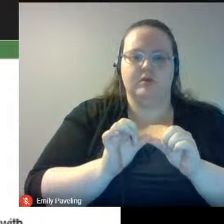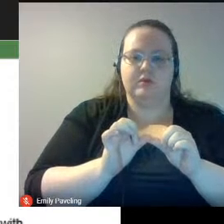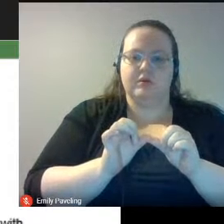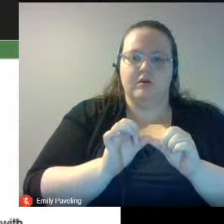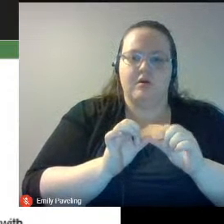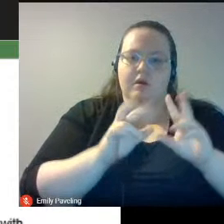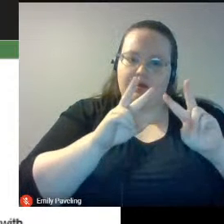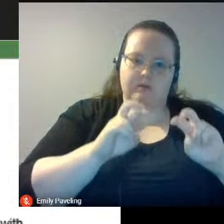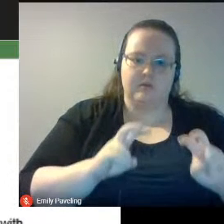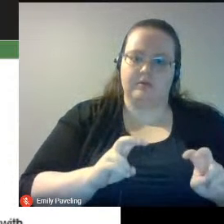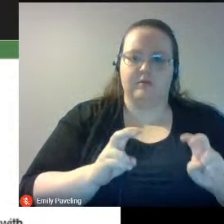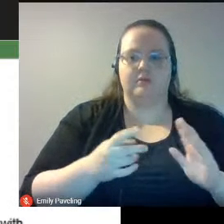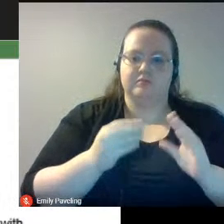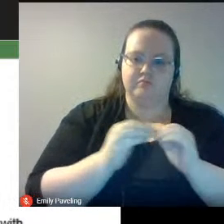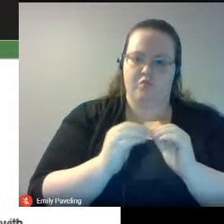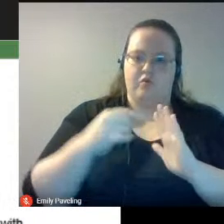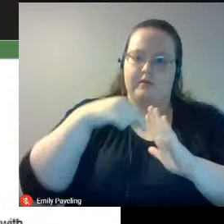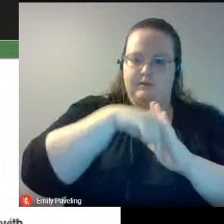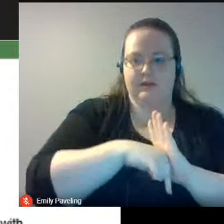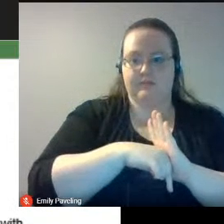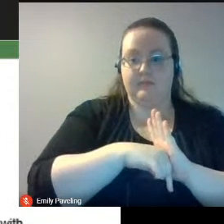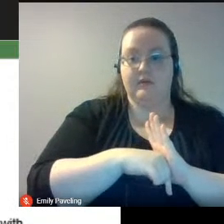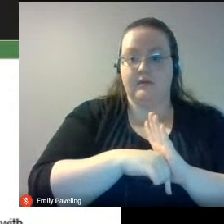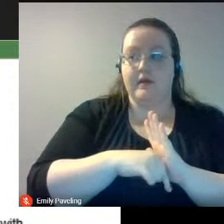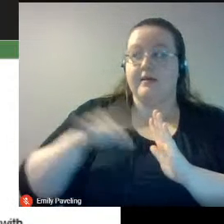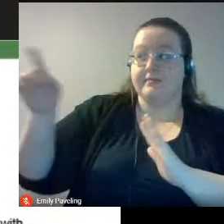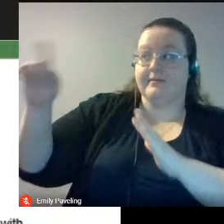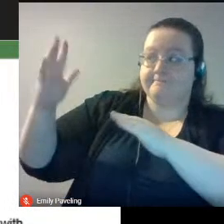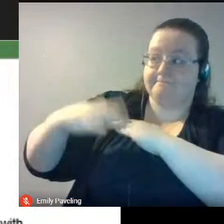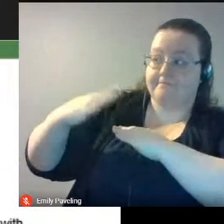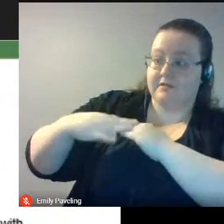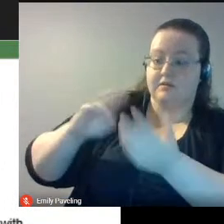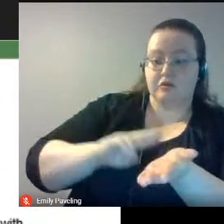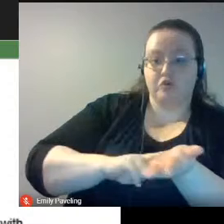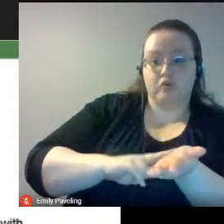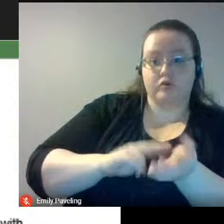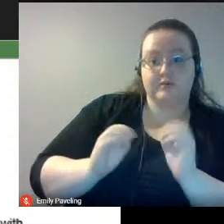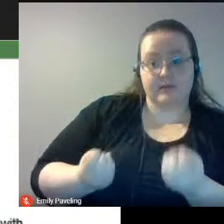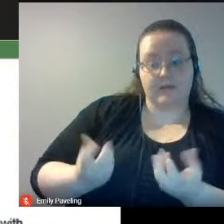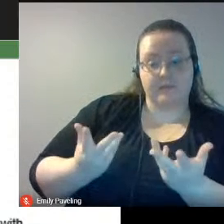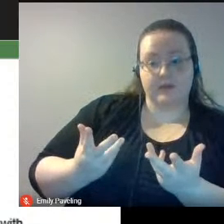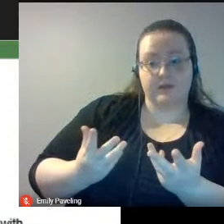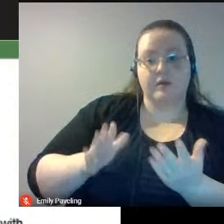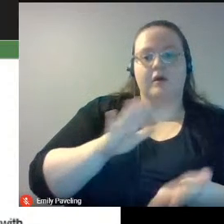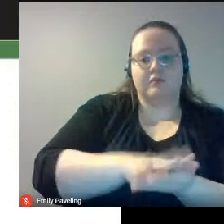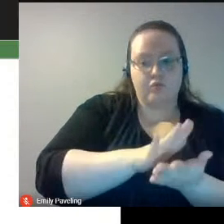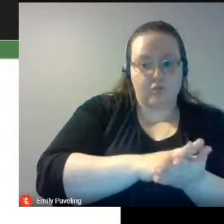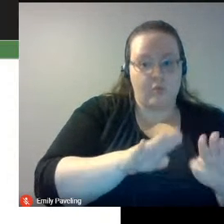weeks to provide even more support as schools begin to reopen.